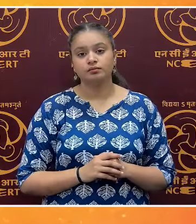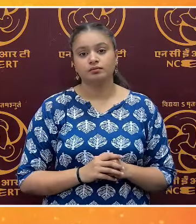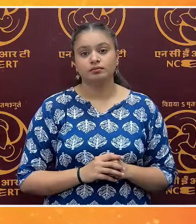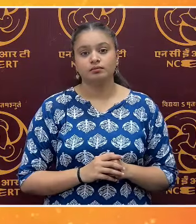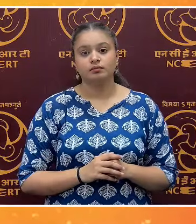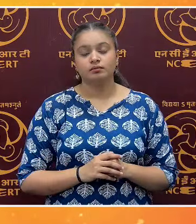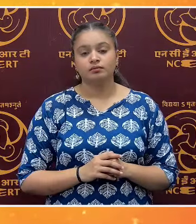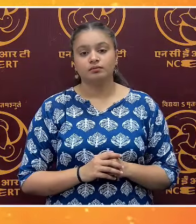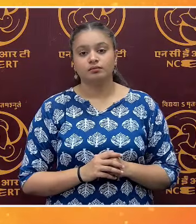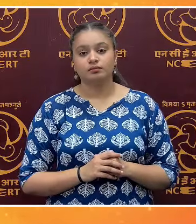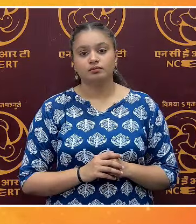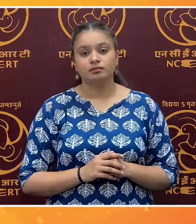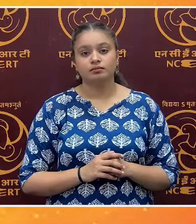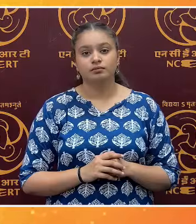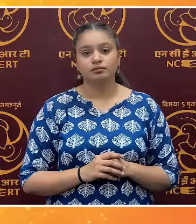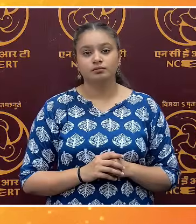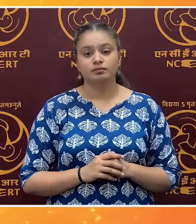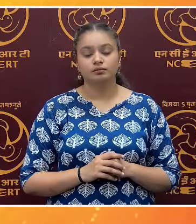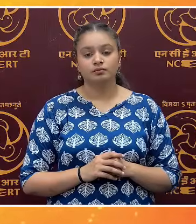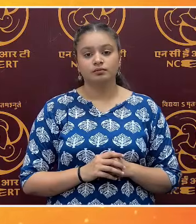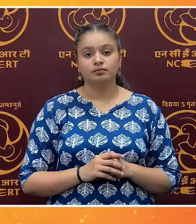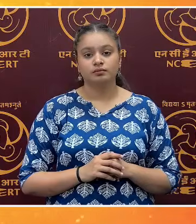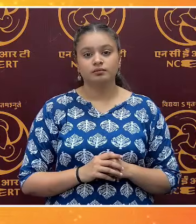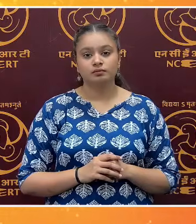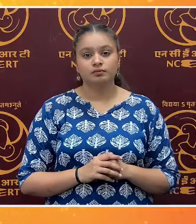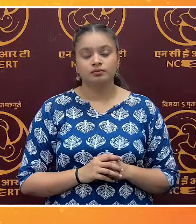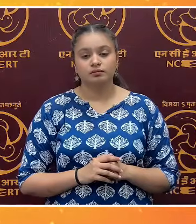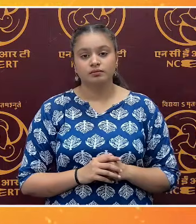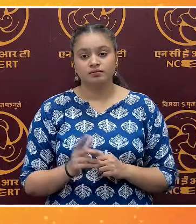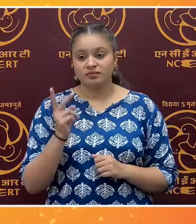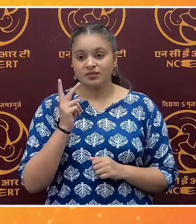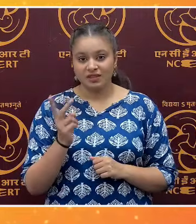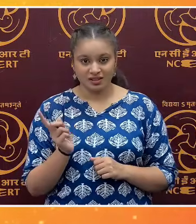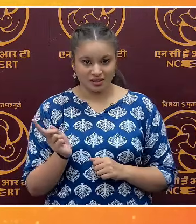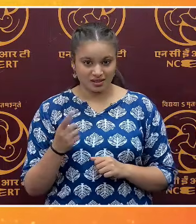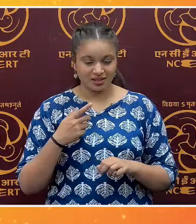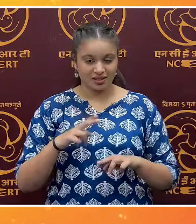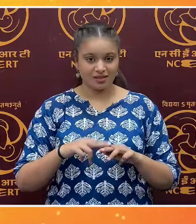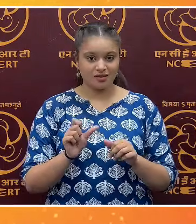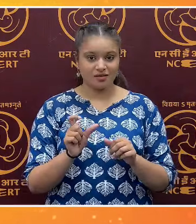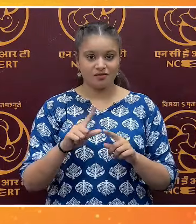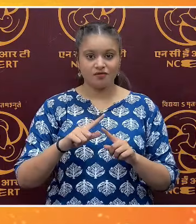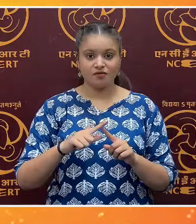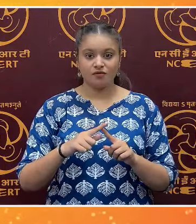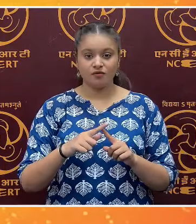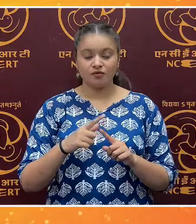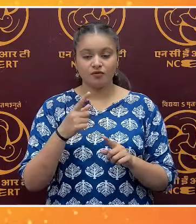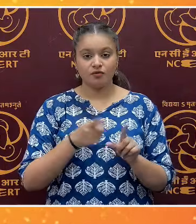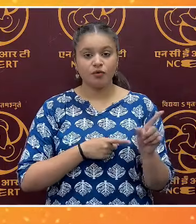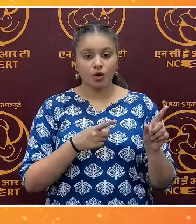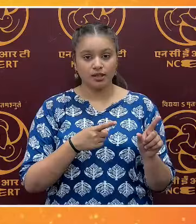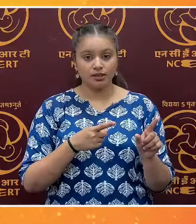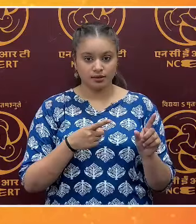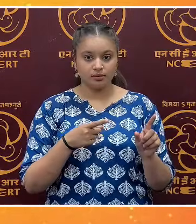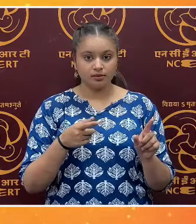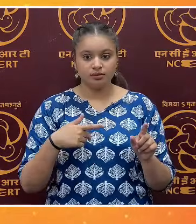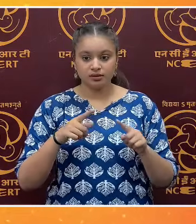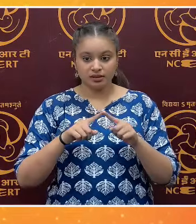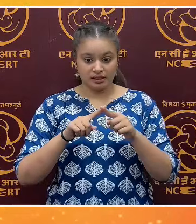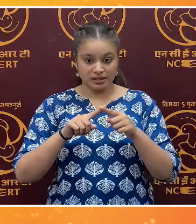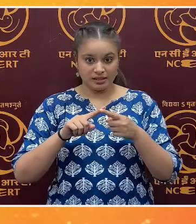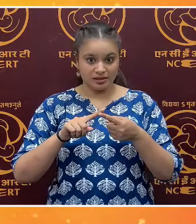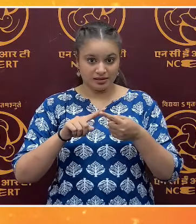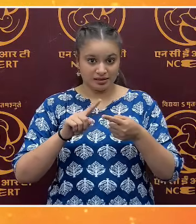I have inside live, see here this is a faulty circuit, because here earthing is discontinued over